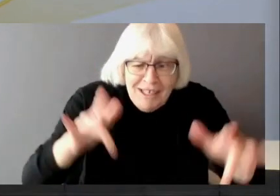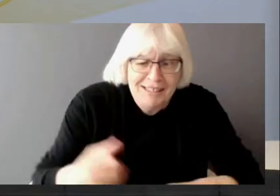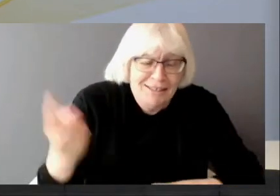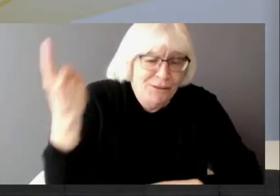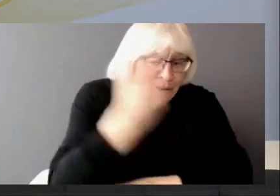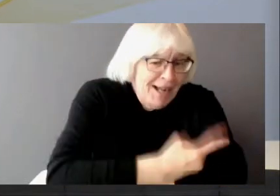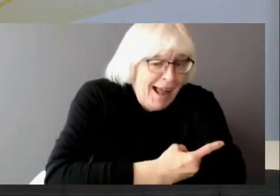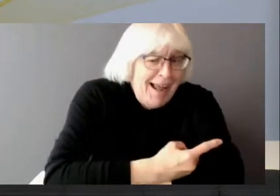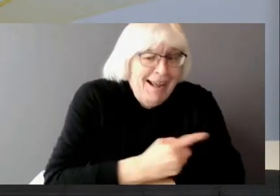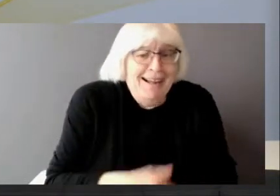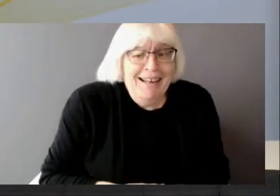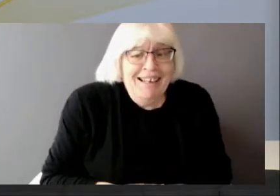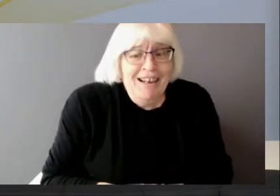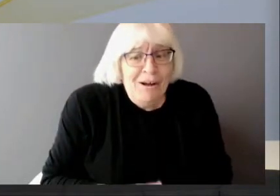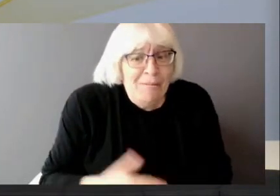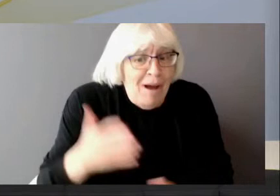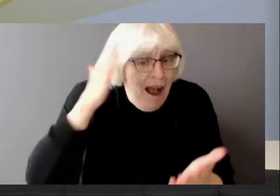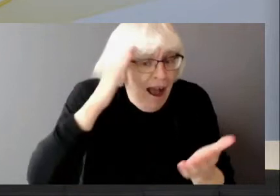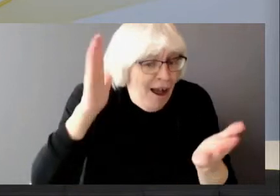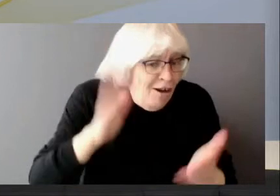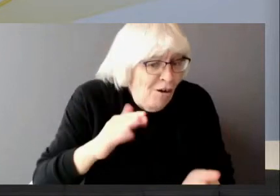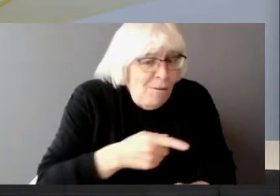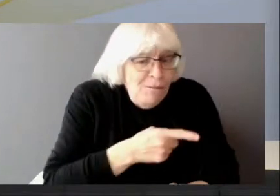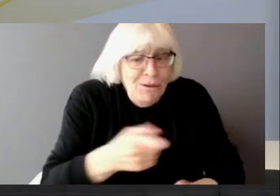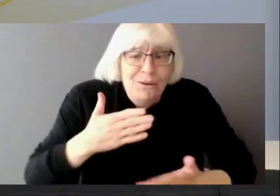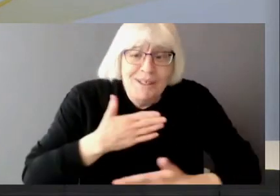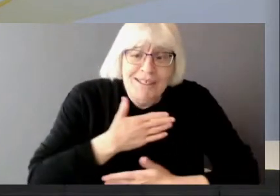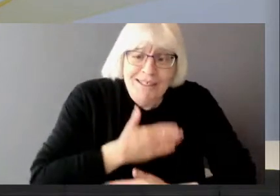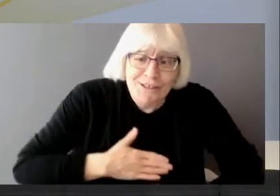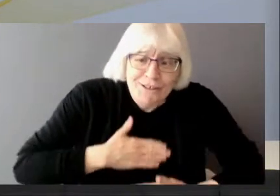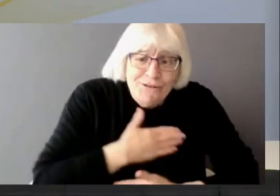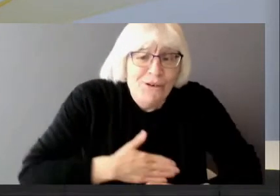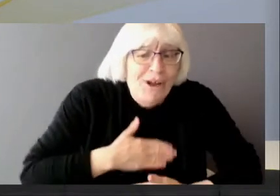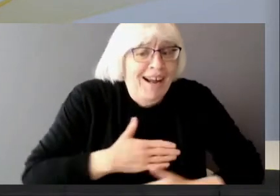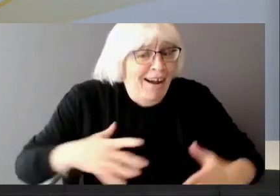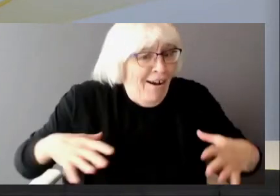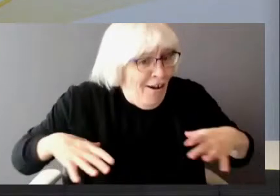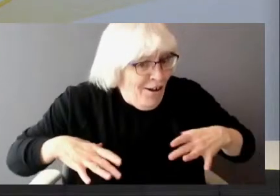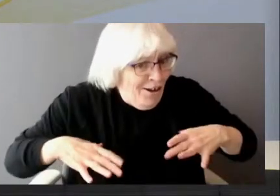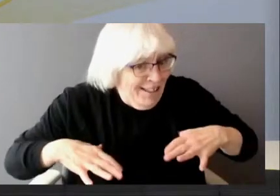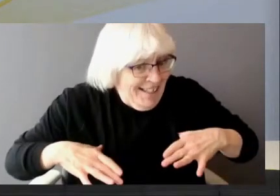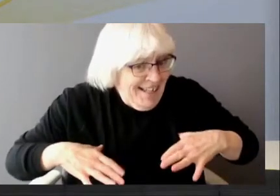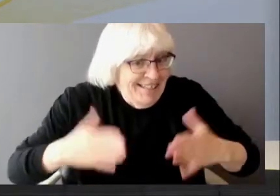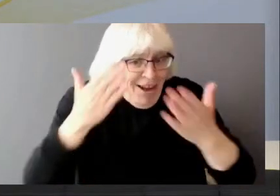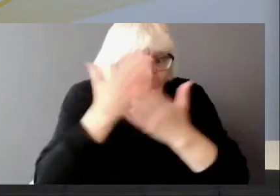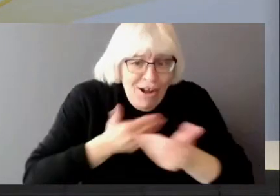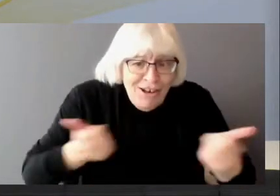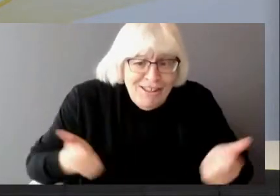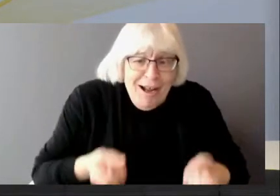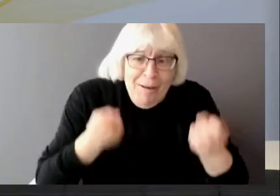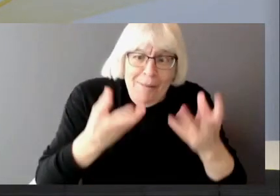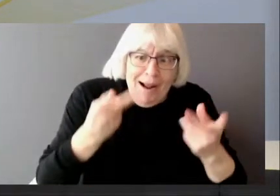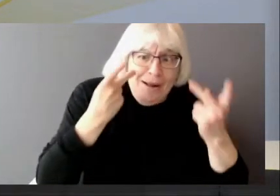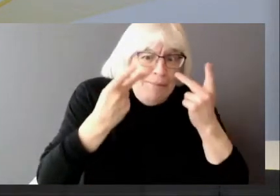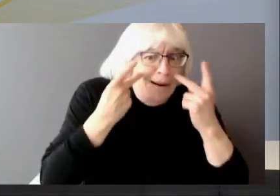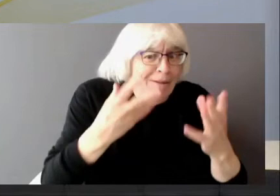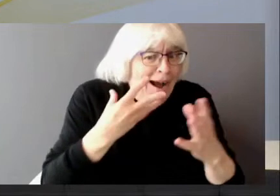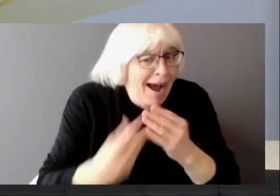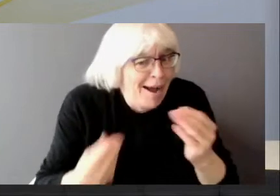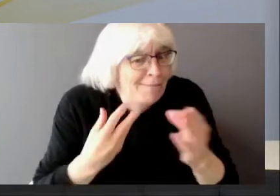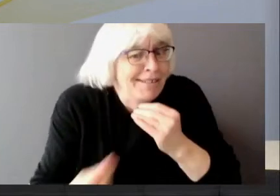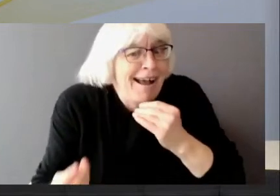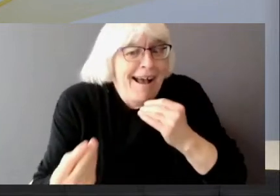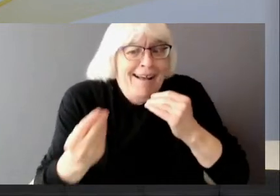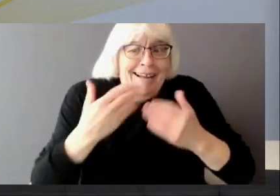enjoy Islander Day yesterday. I know there were many people outside enjoying outdoor activities and enjoying being in